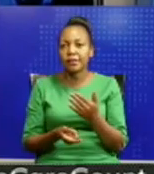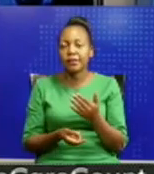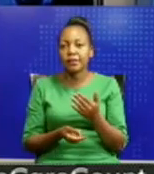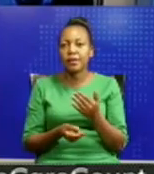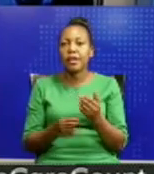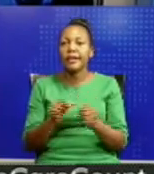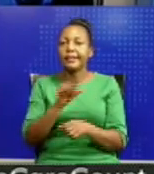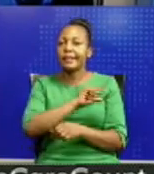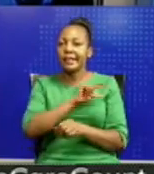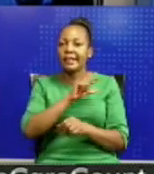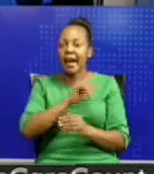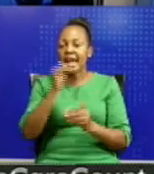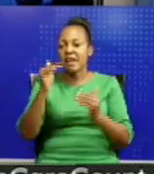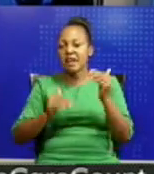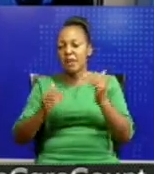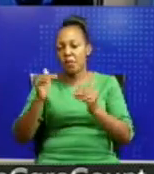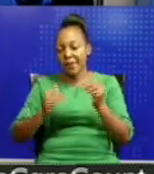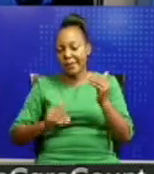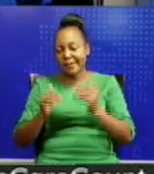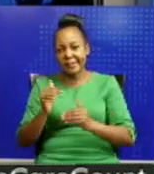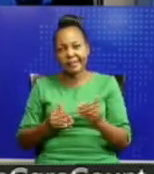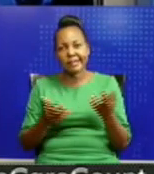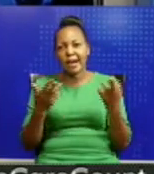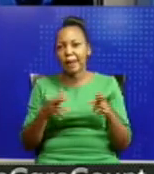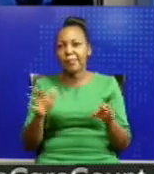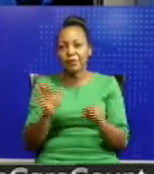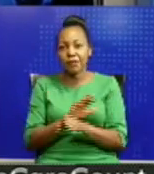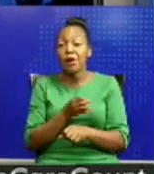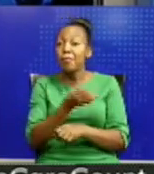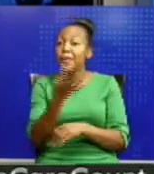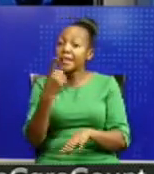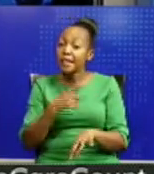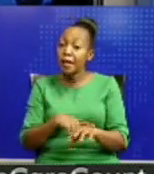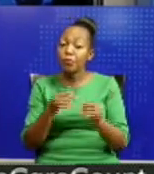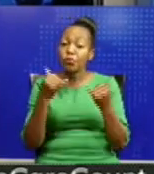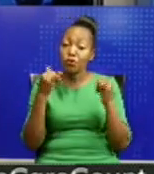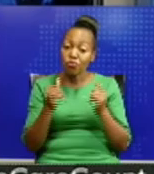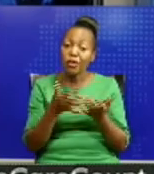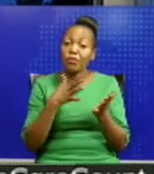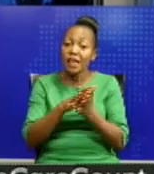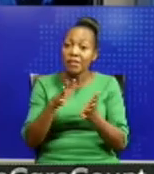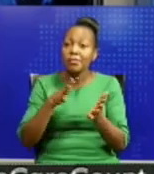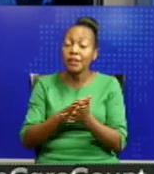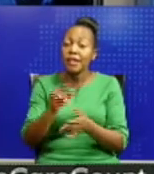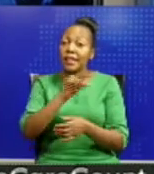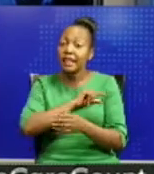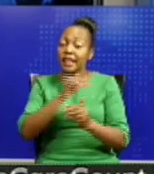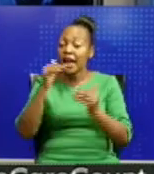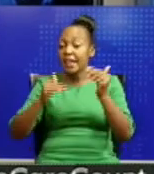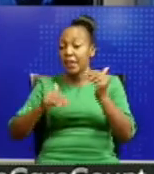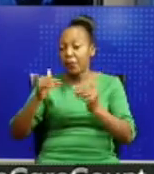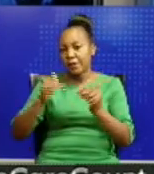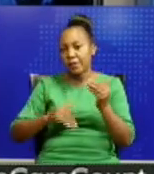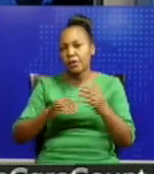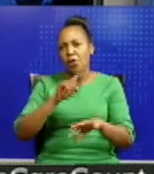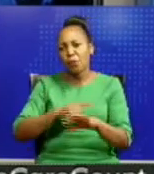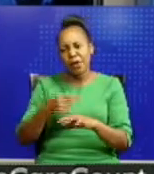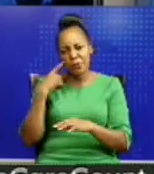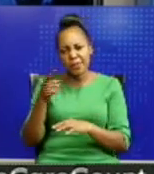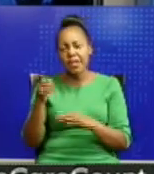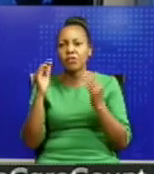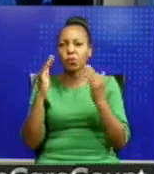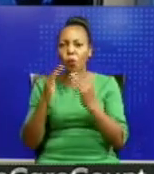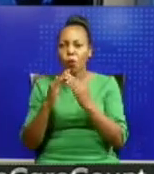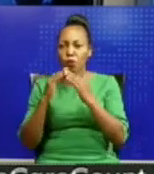unraveled the gender inequalities that we always bypassed in our conversations. Indeed. First of all, when you look at unpaid care